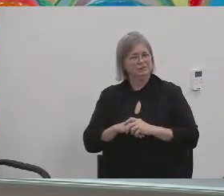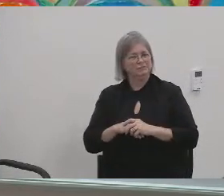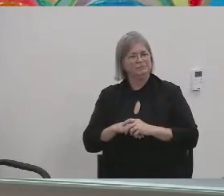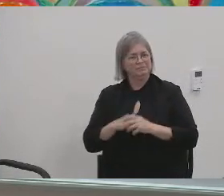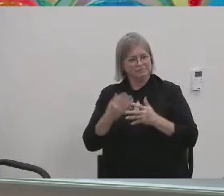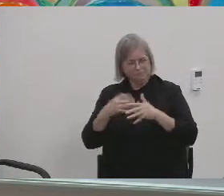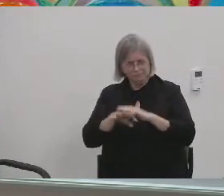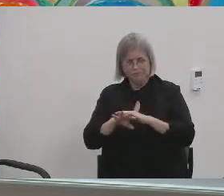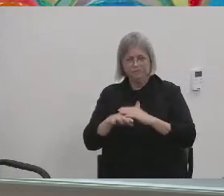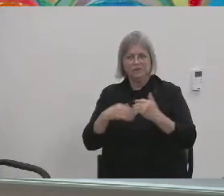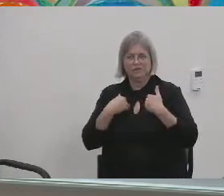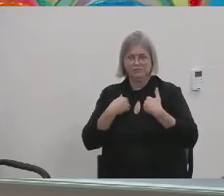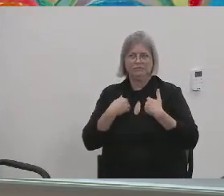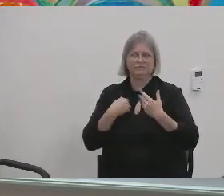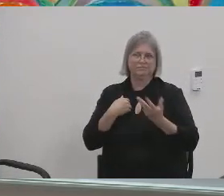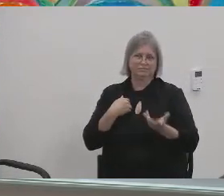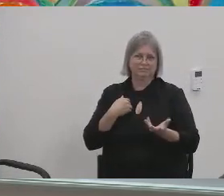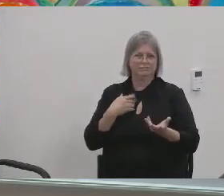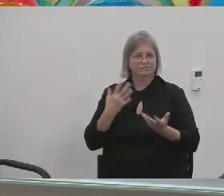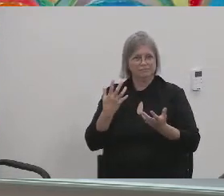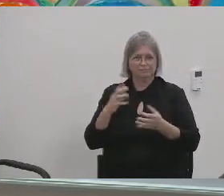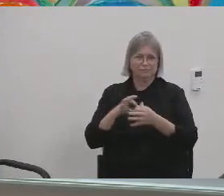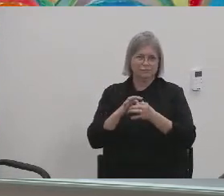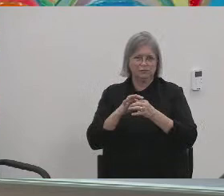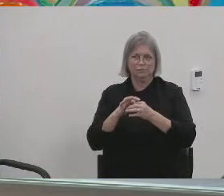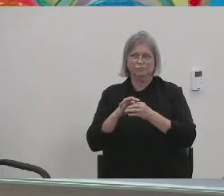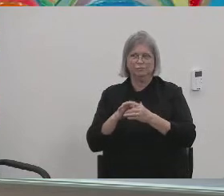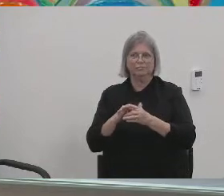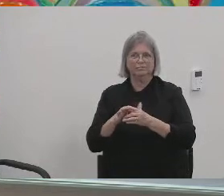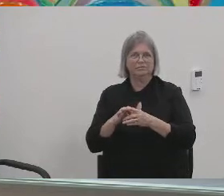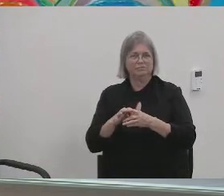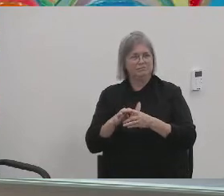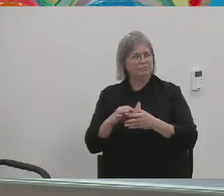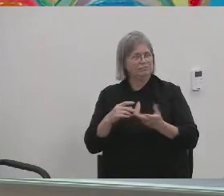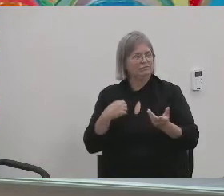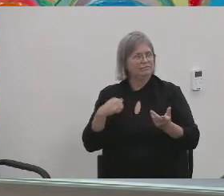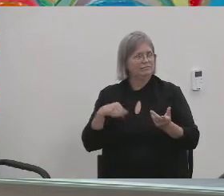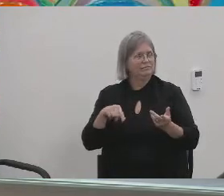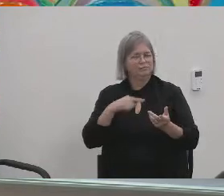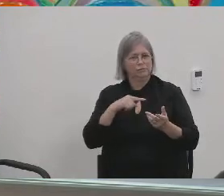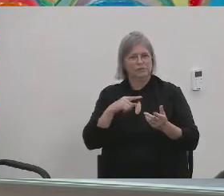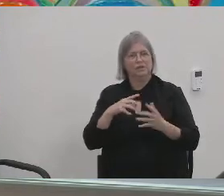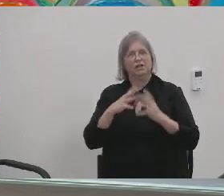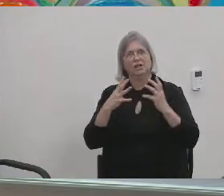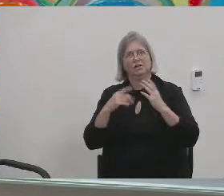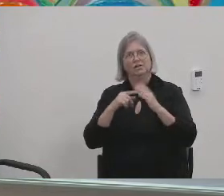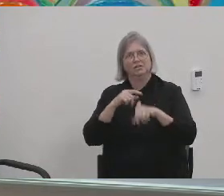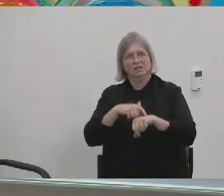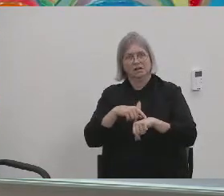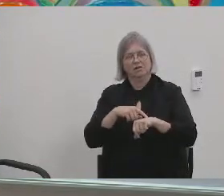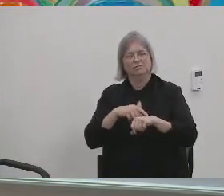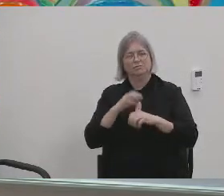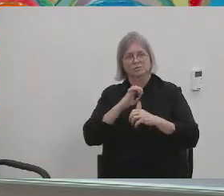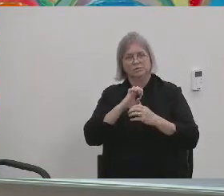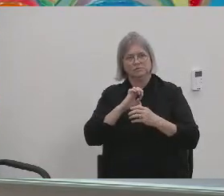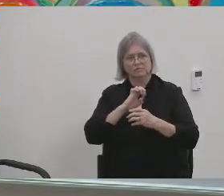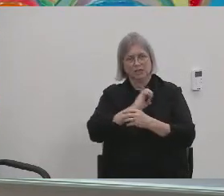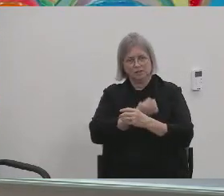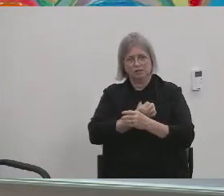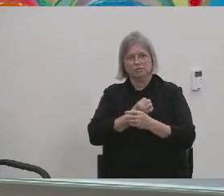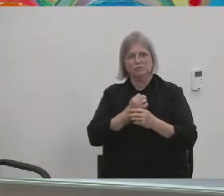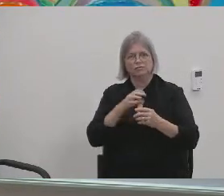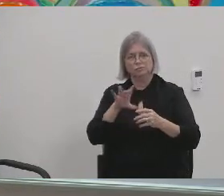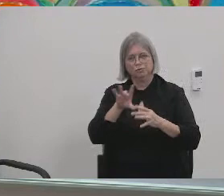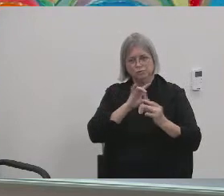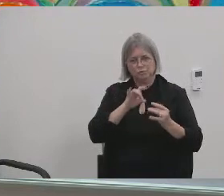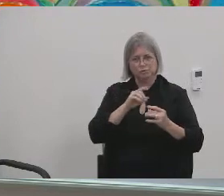and engagement and using these. We take a lot of time and energy to get the right resources here and to choose the right